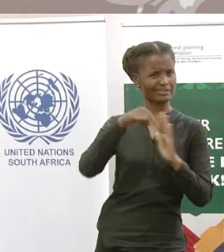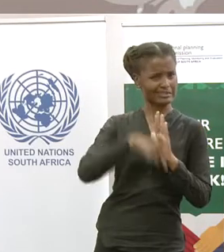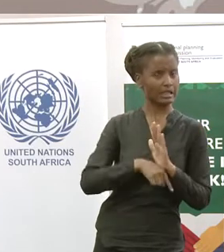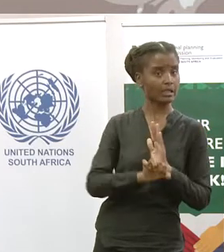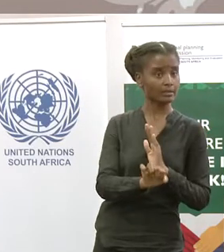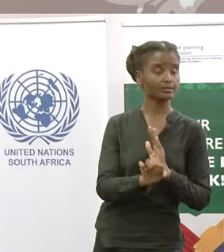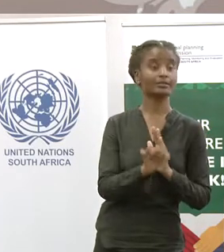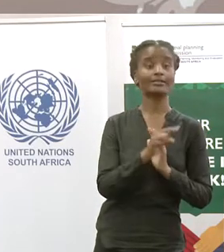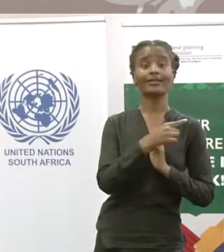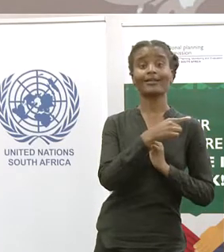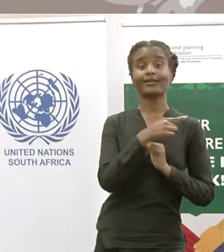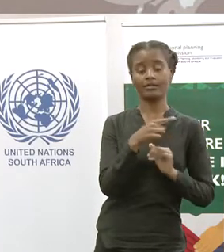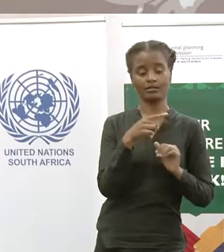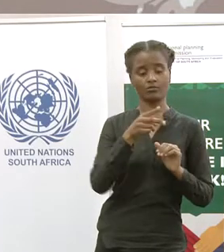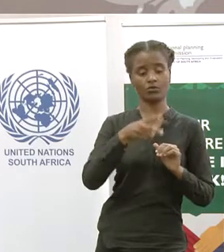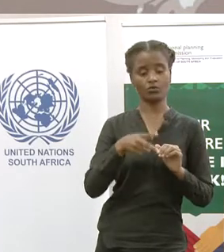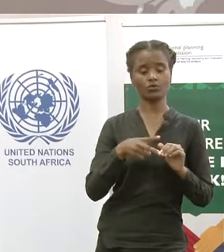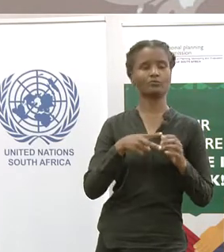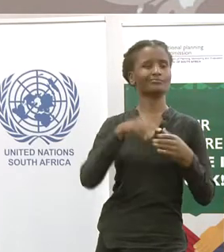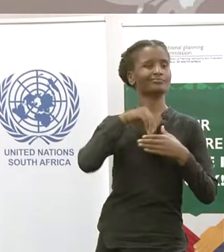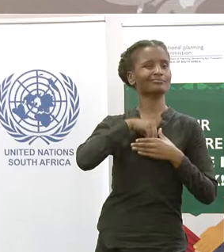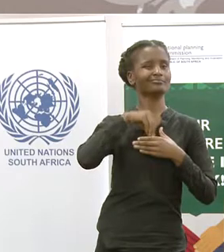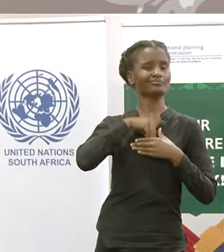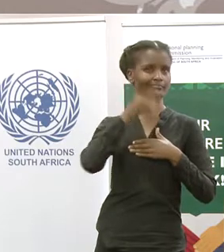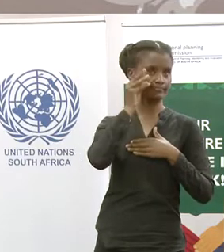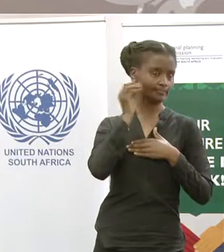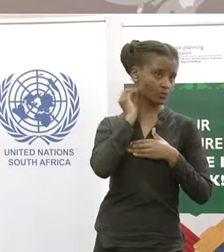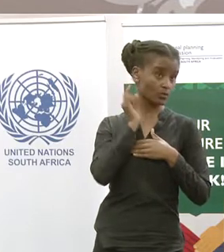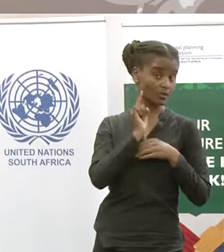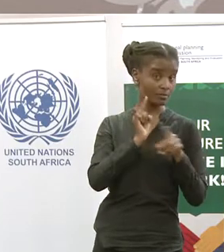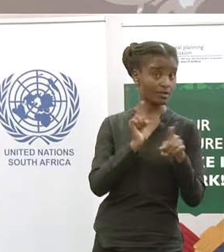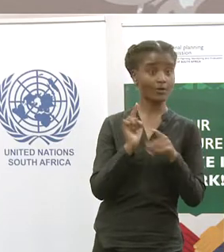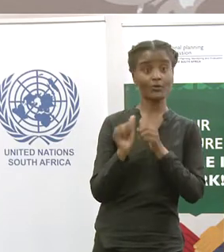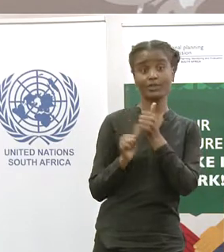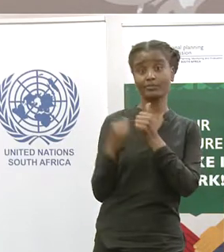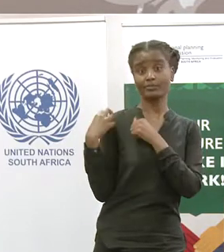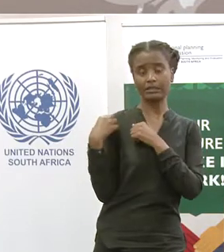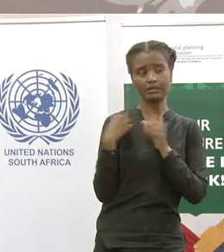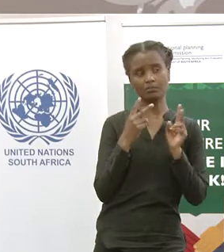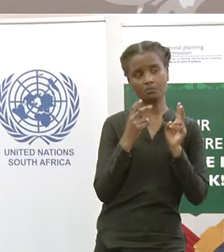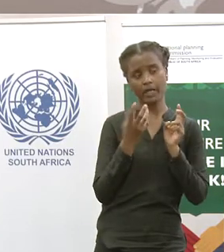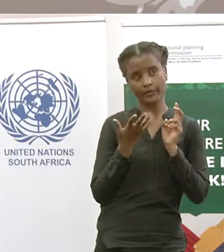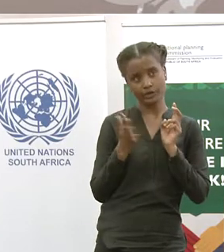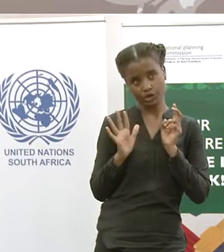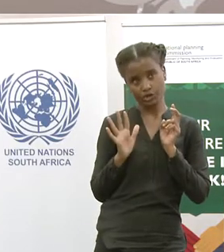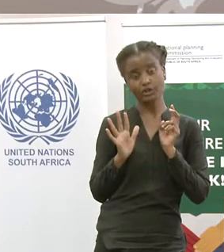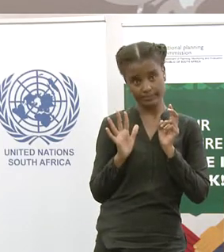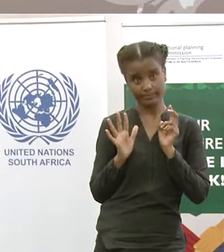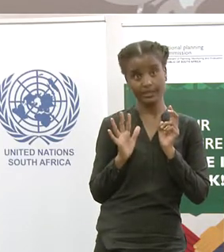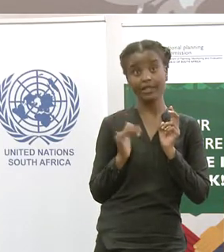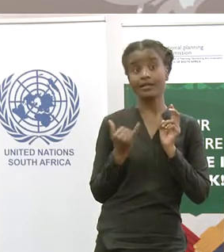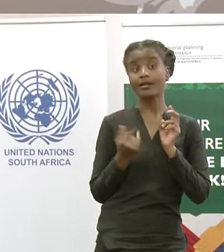also internalized, I hope, the reflections of the Deputy Minister that she's just done now. So they would then